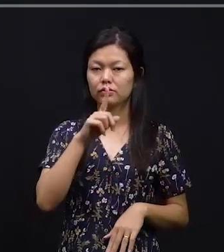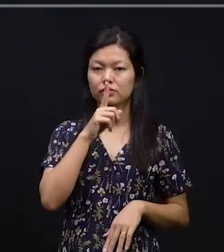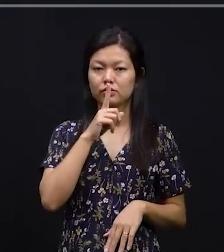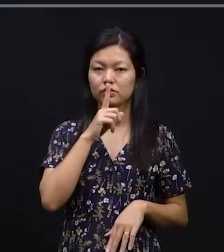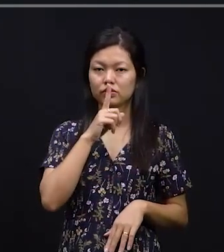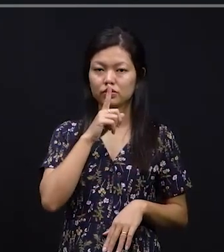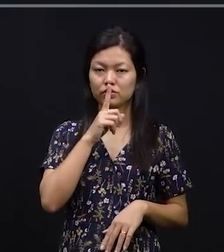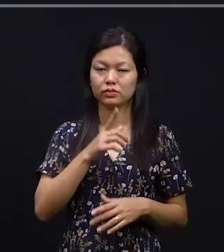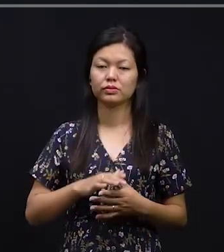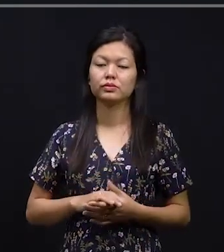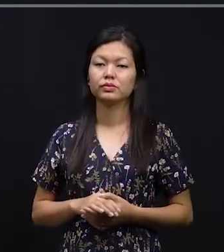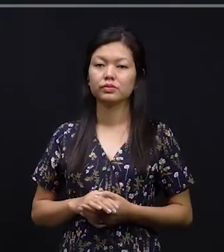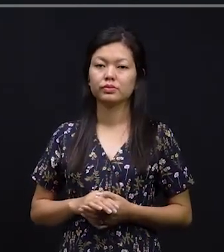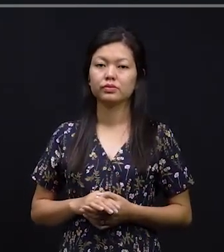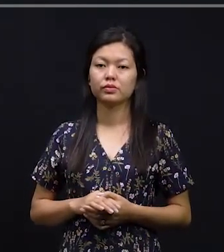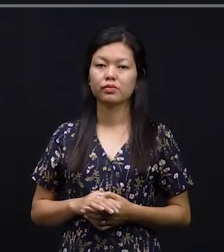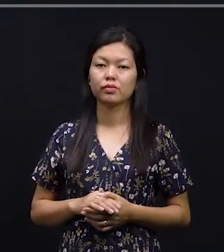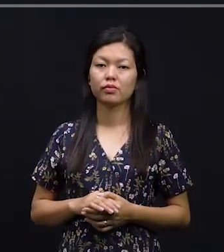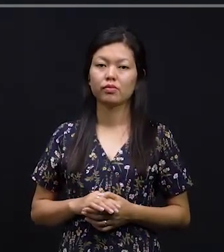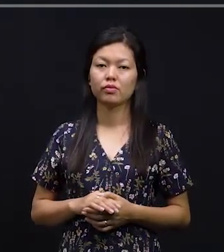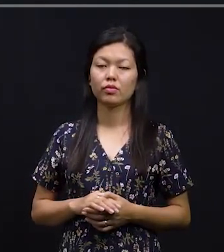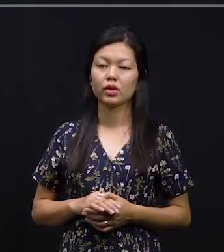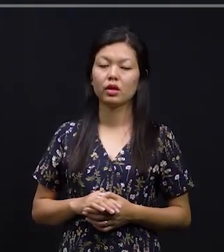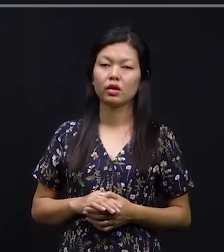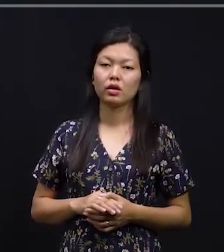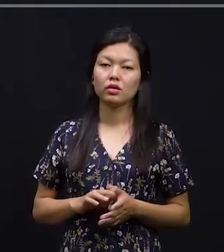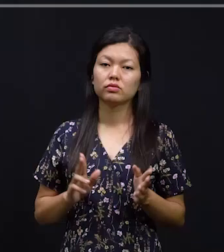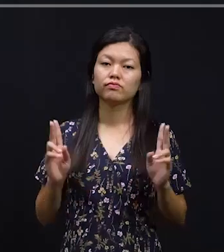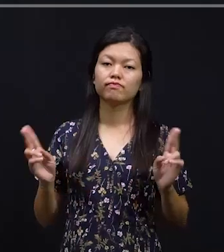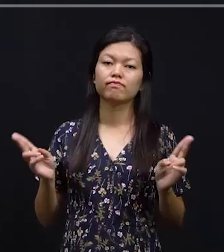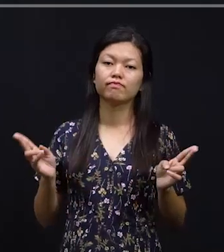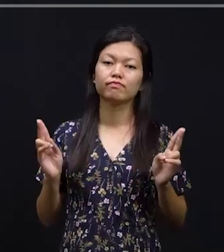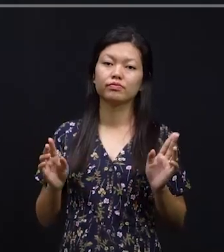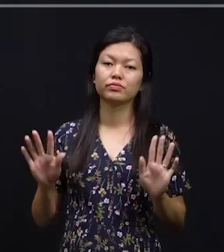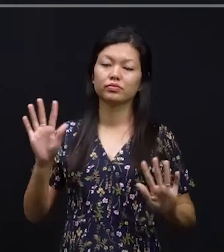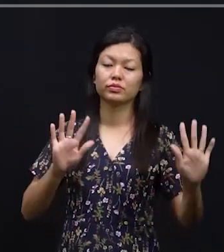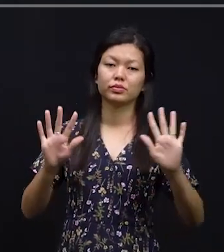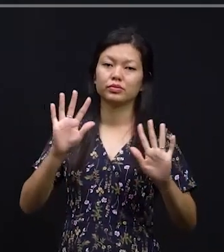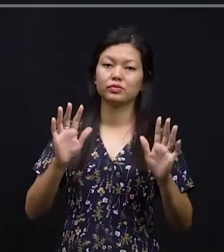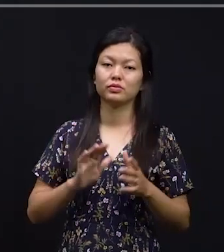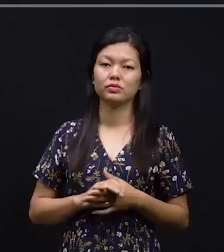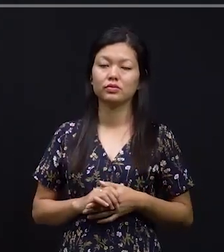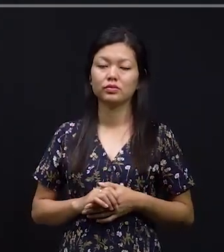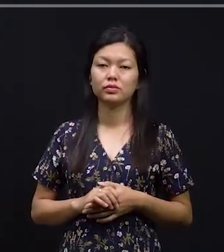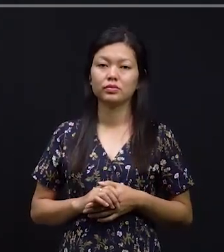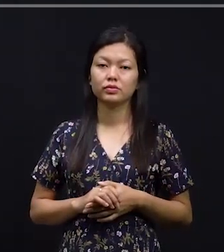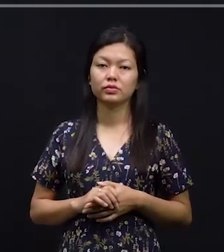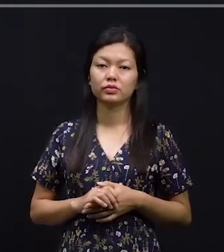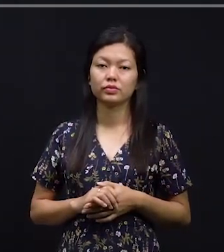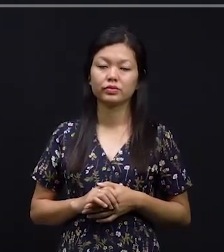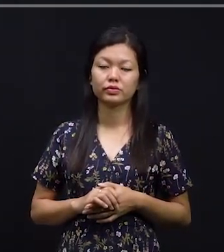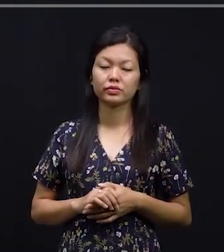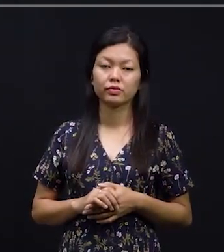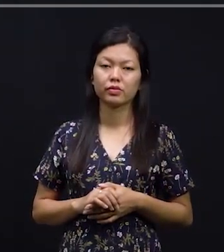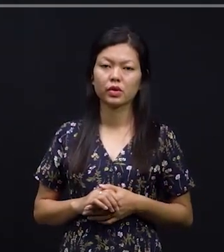He just kept his composure. That means he was just as normal as he entered the room. And